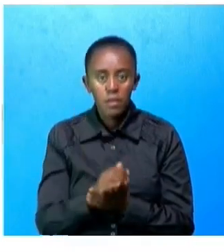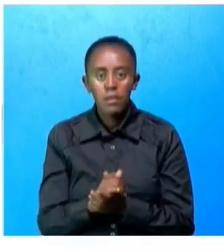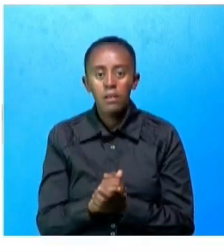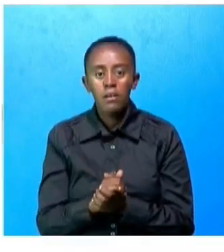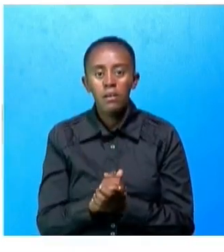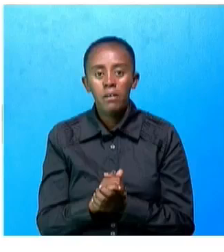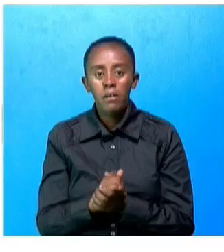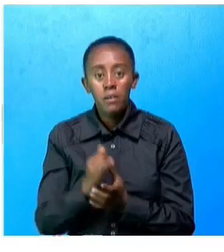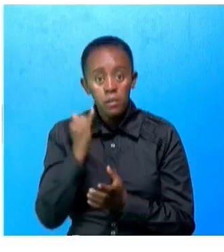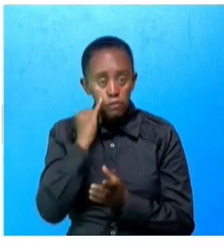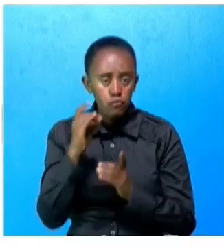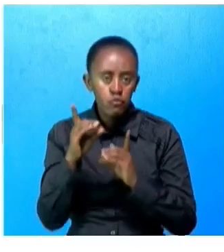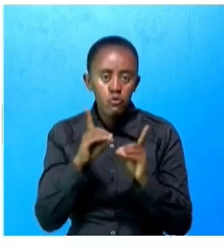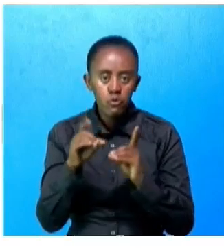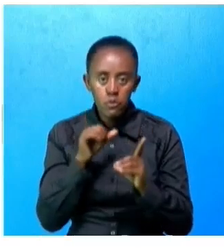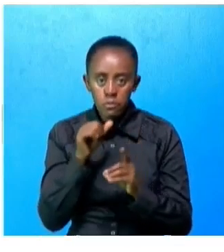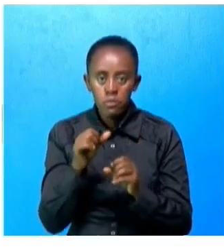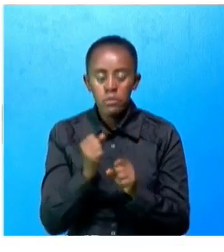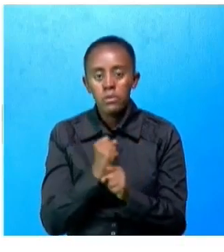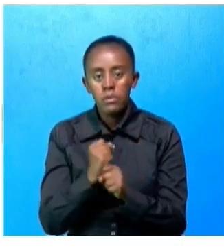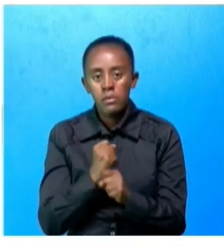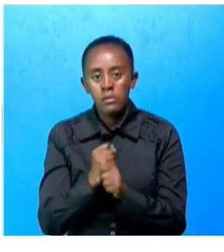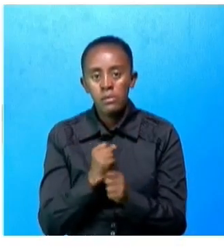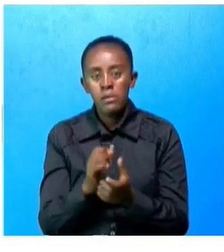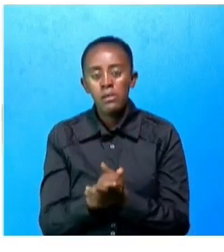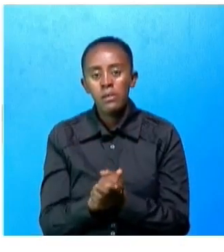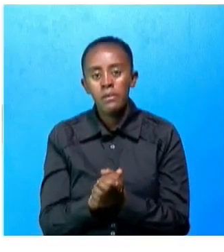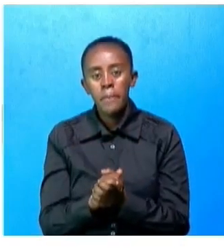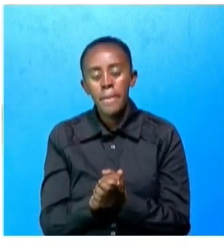If you do not do